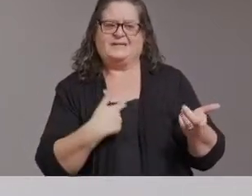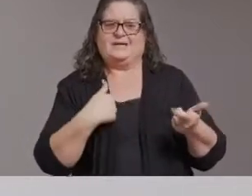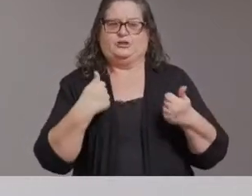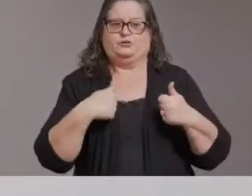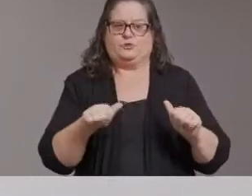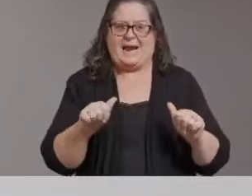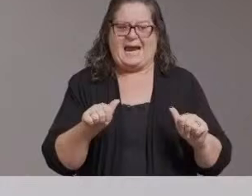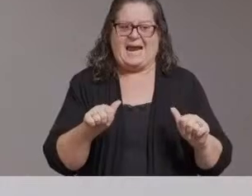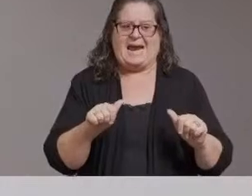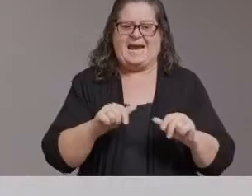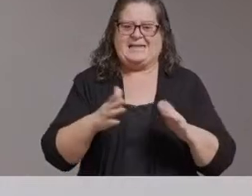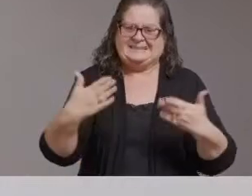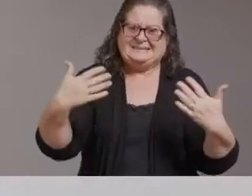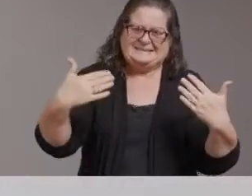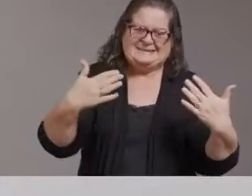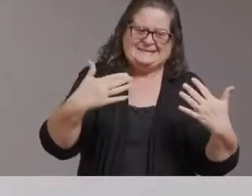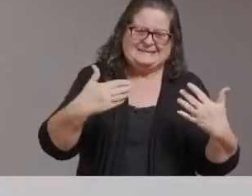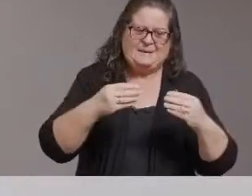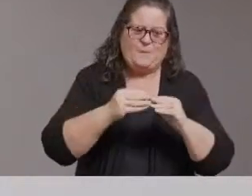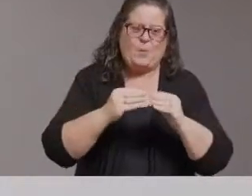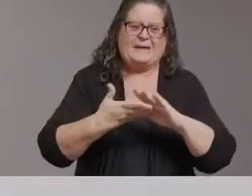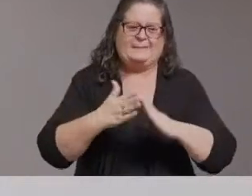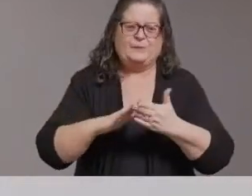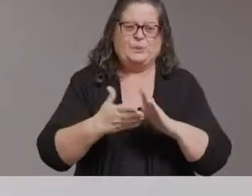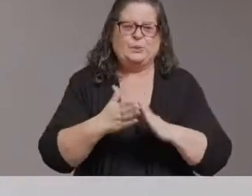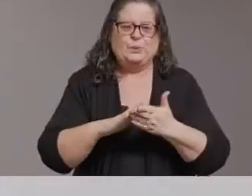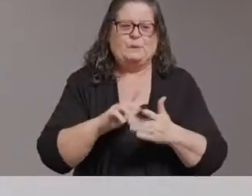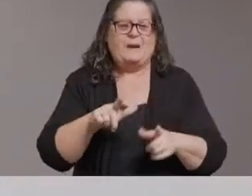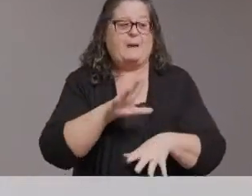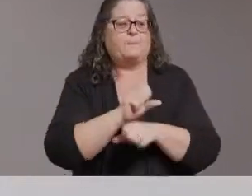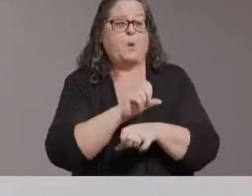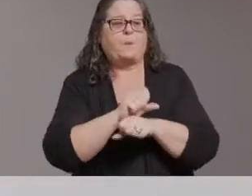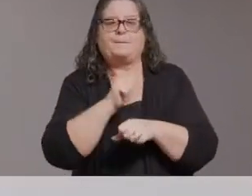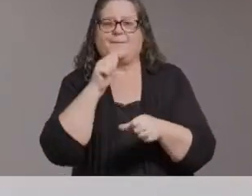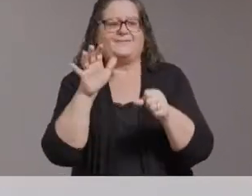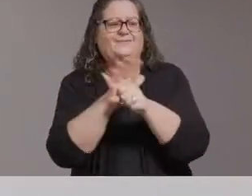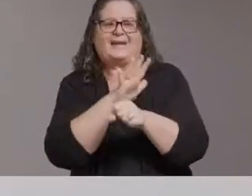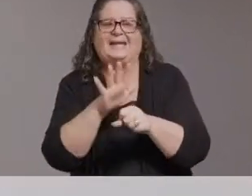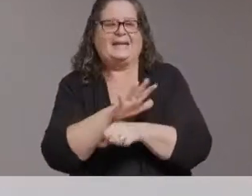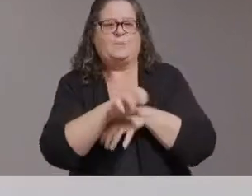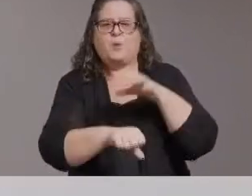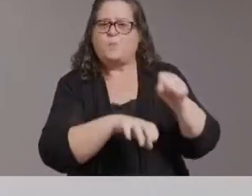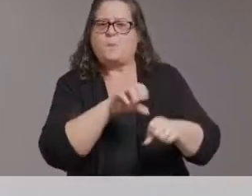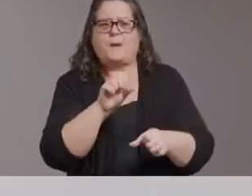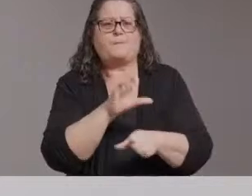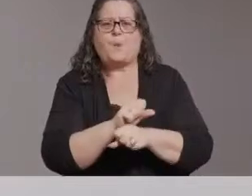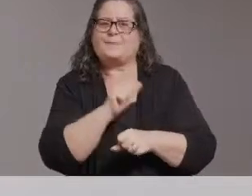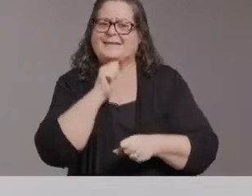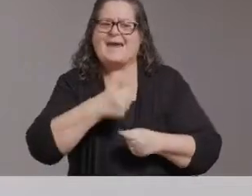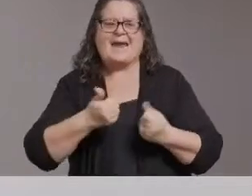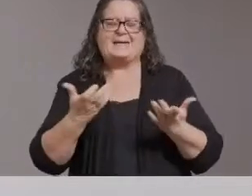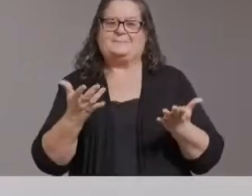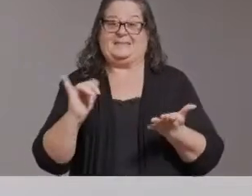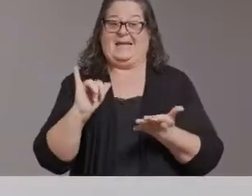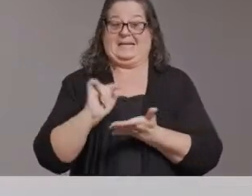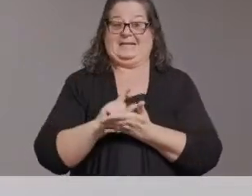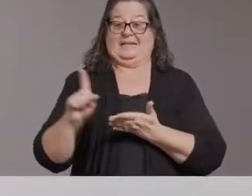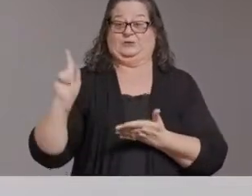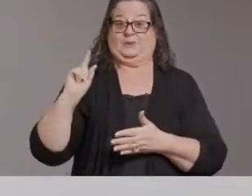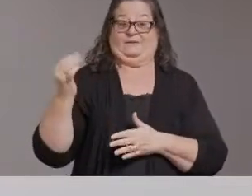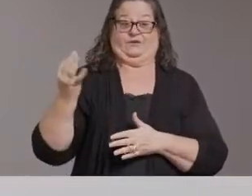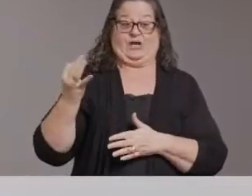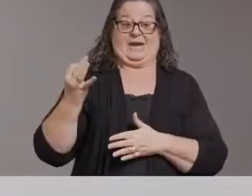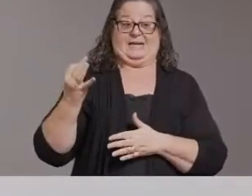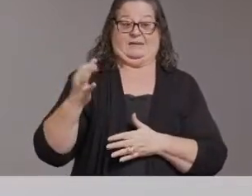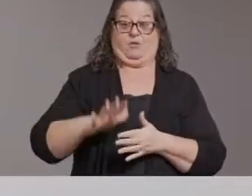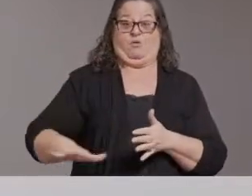but they're not filling up. And also, as we were monitoring the appointments last Friday, statewide, the